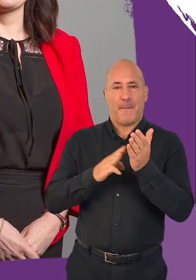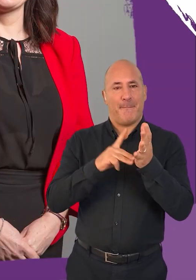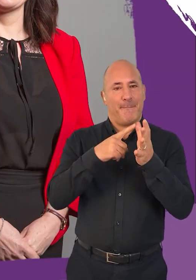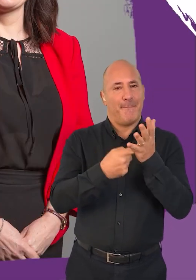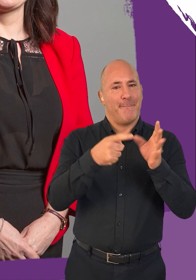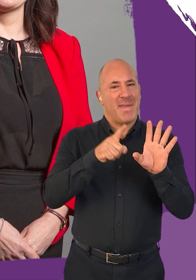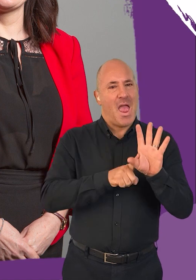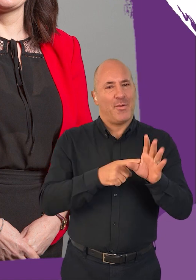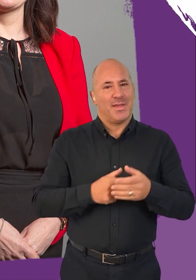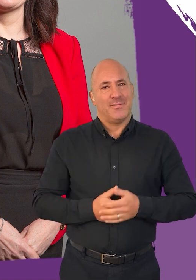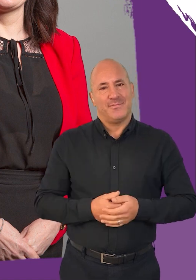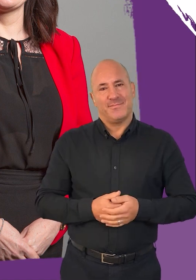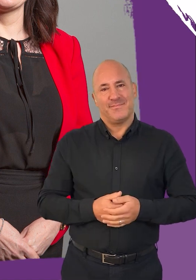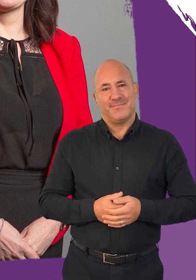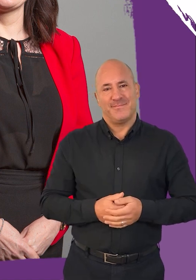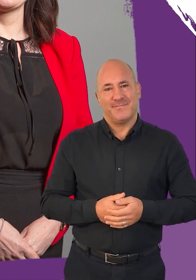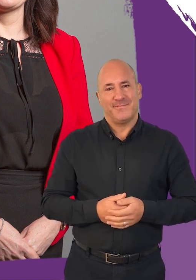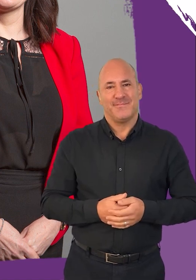Mary Foy.